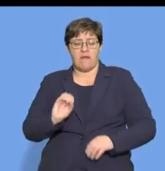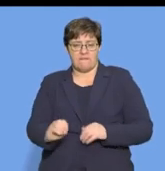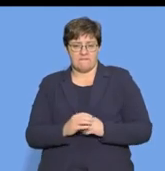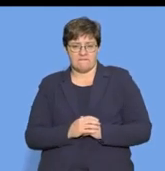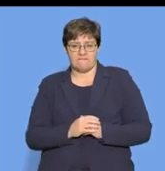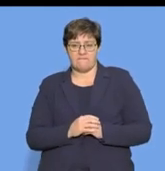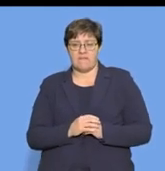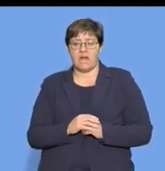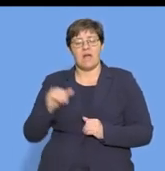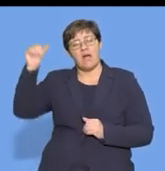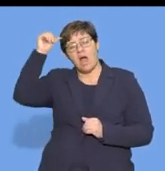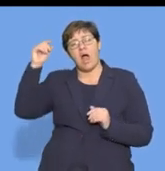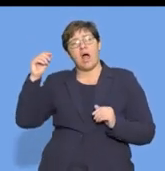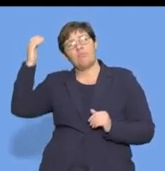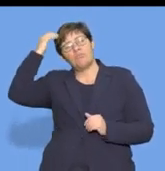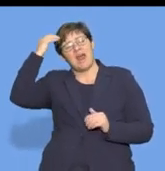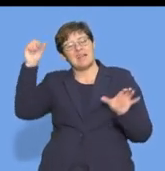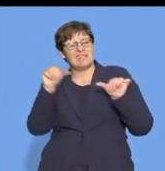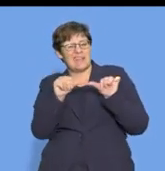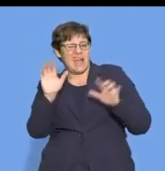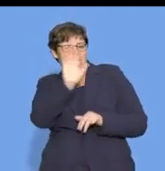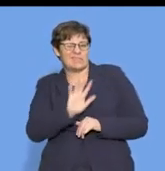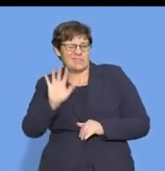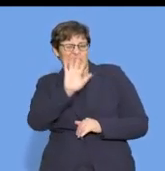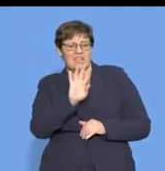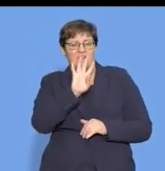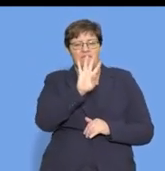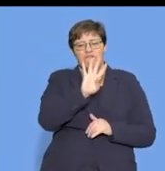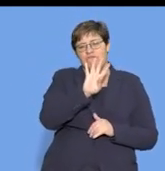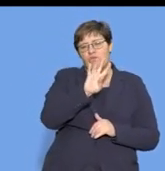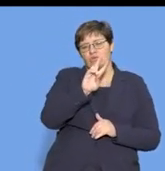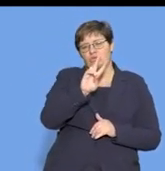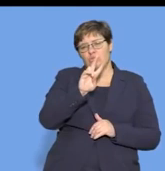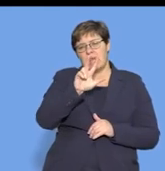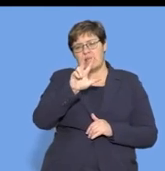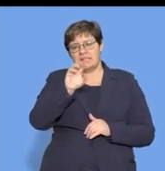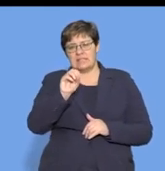arms. The average brain size was